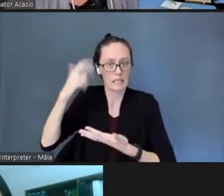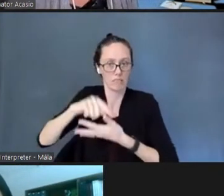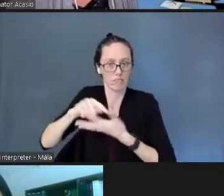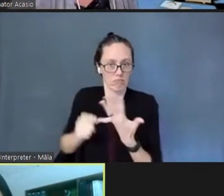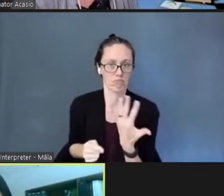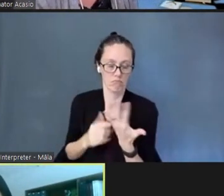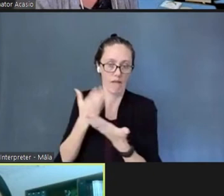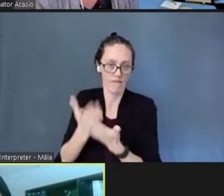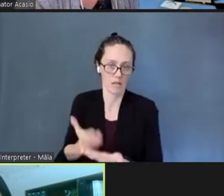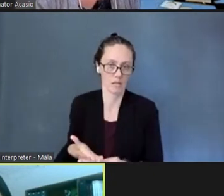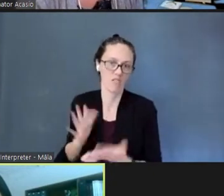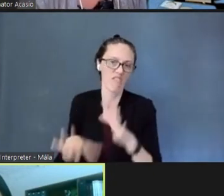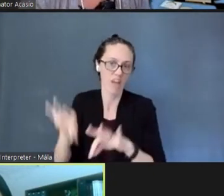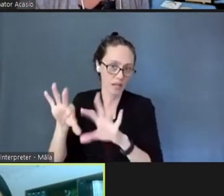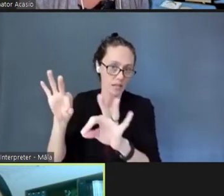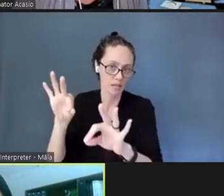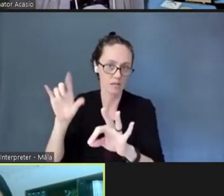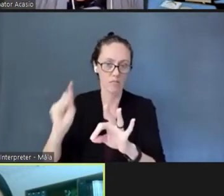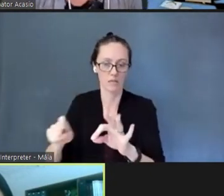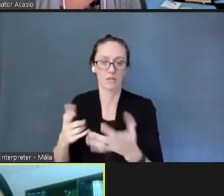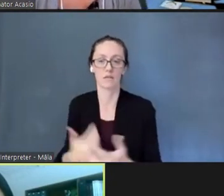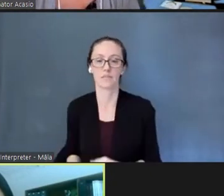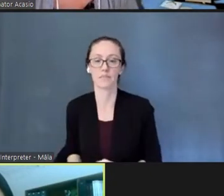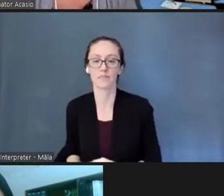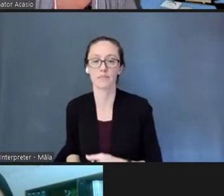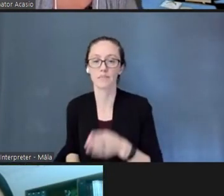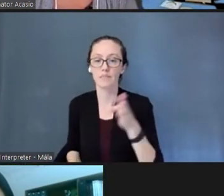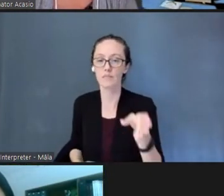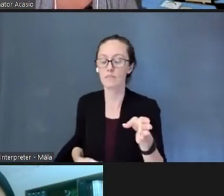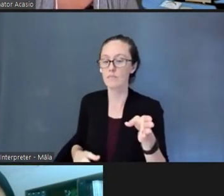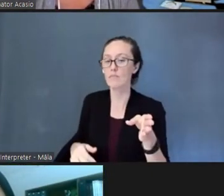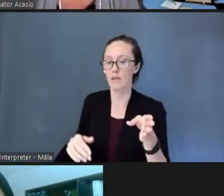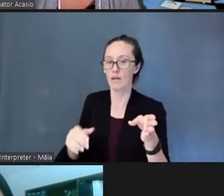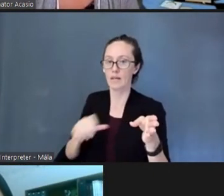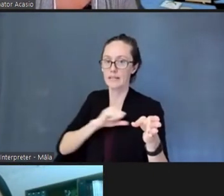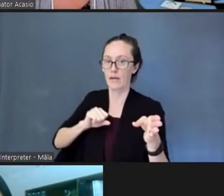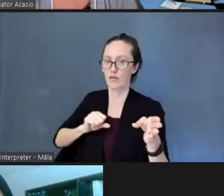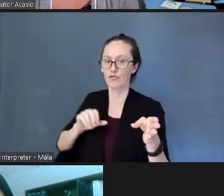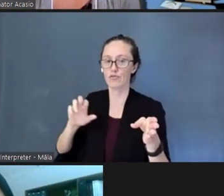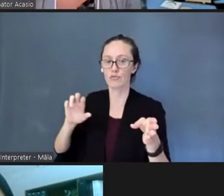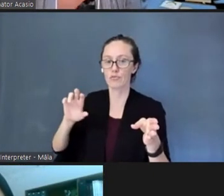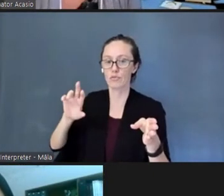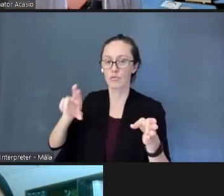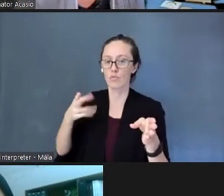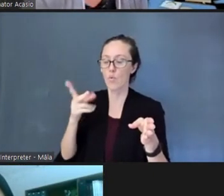yes, findings. Yeah, that sounds familiar now that you mention it.